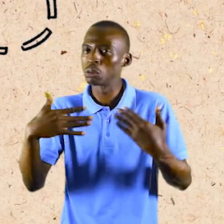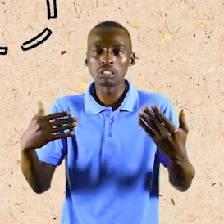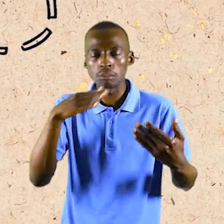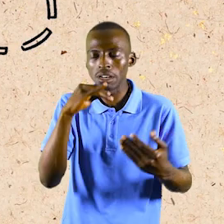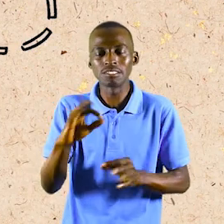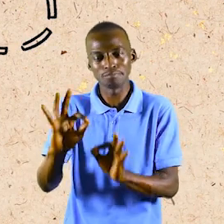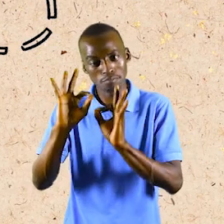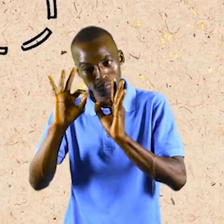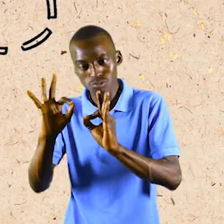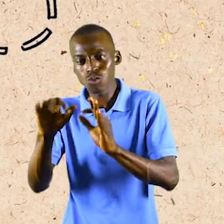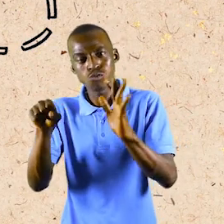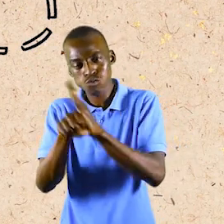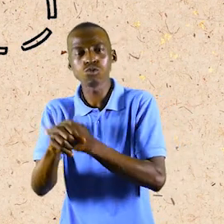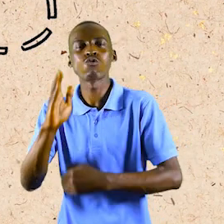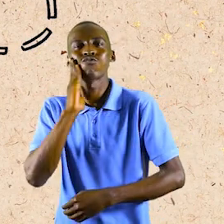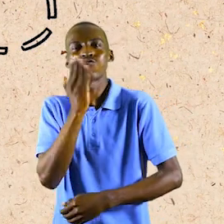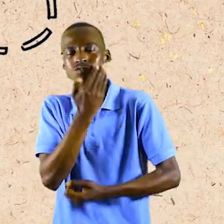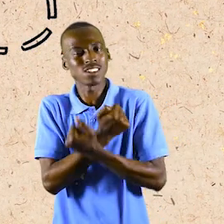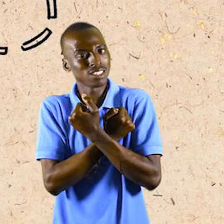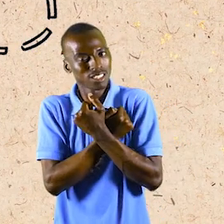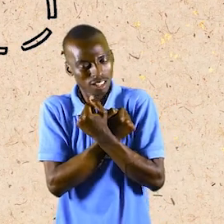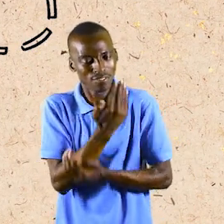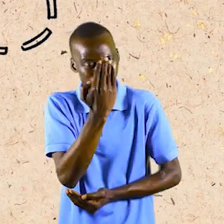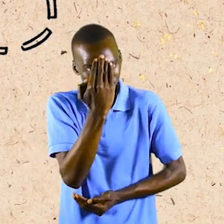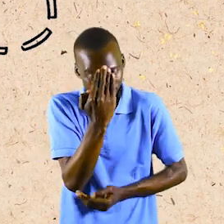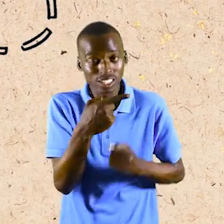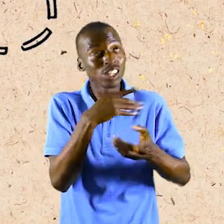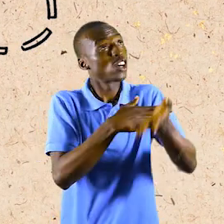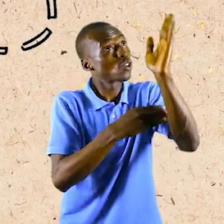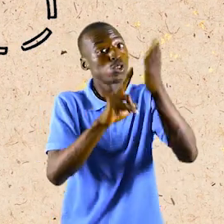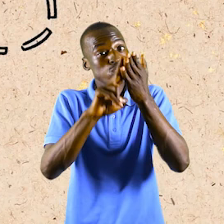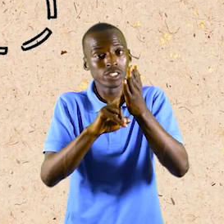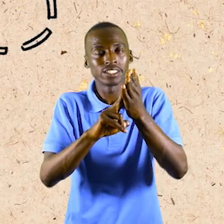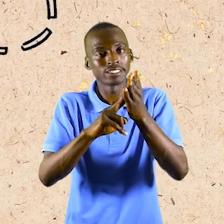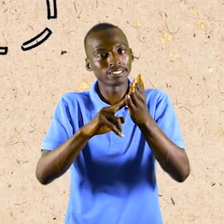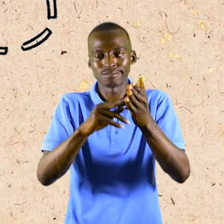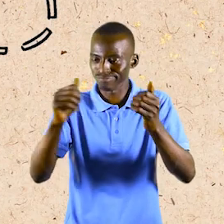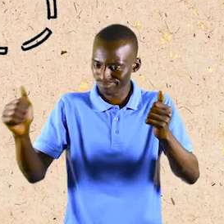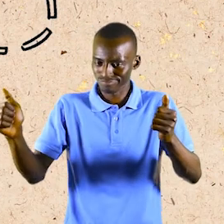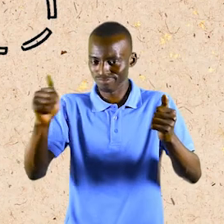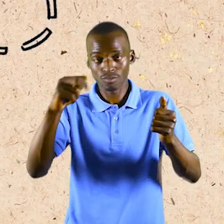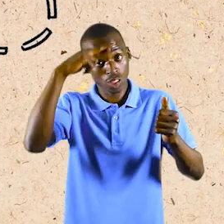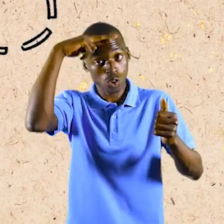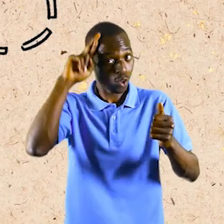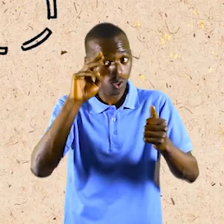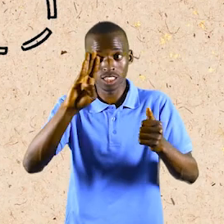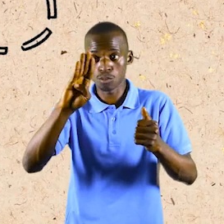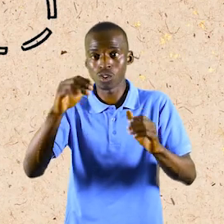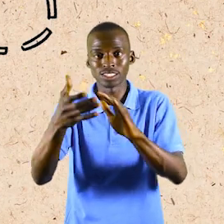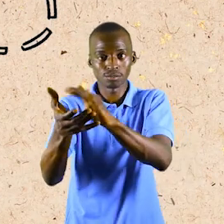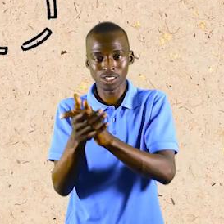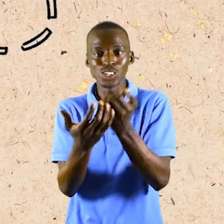no-nonsense farmer who's full of generosity and loyalty. And so God uses his integrity combined with Ruth's boldness to